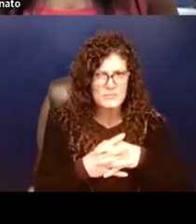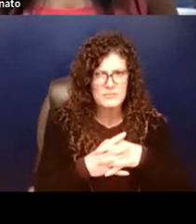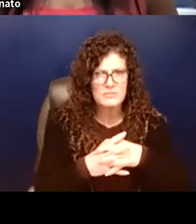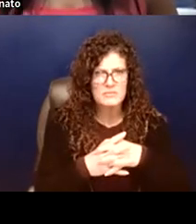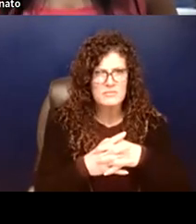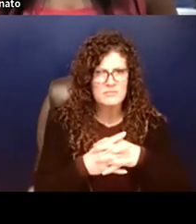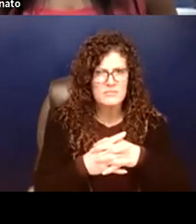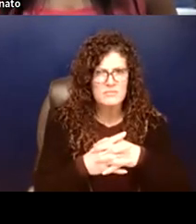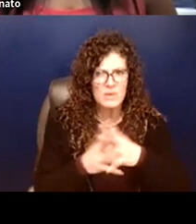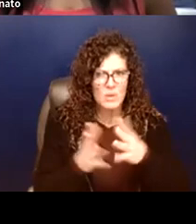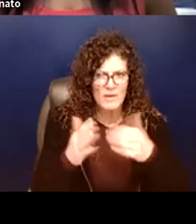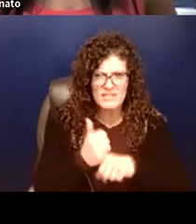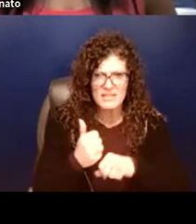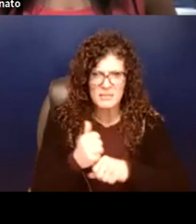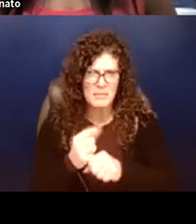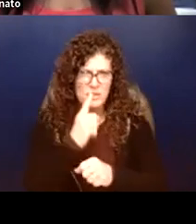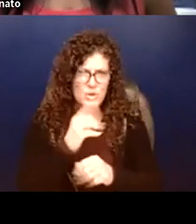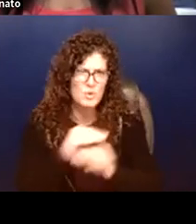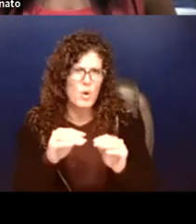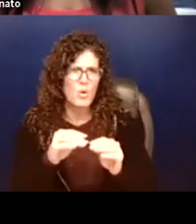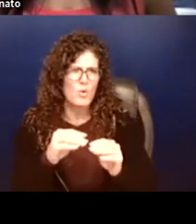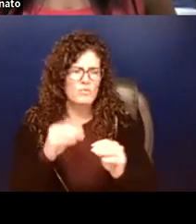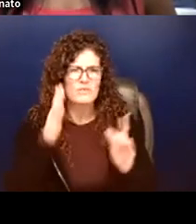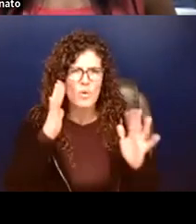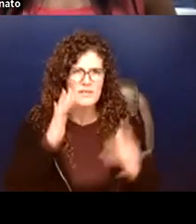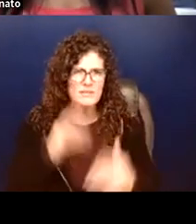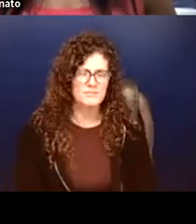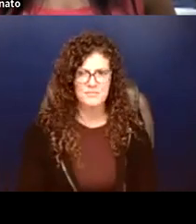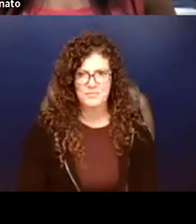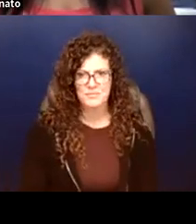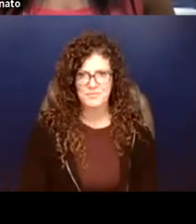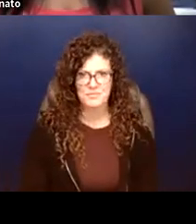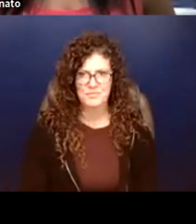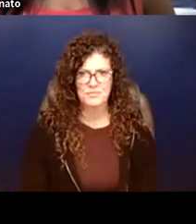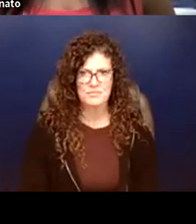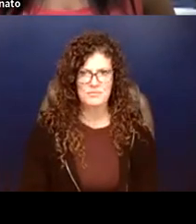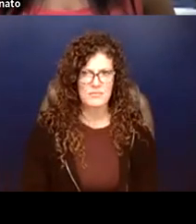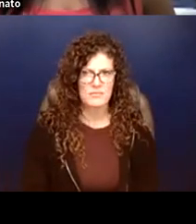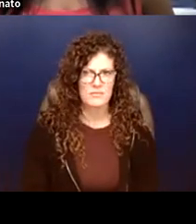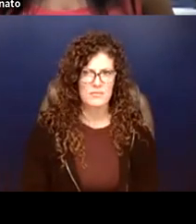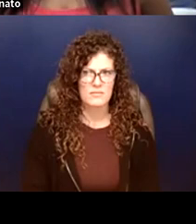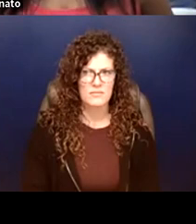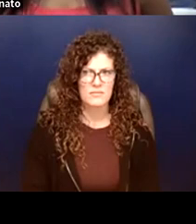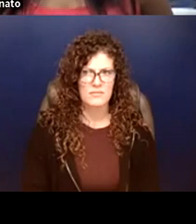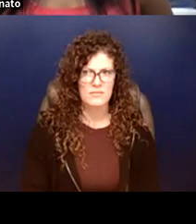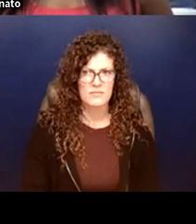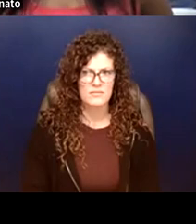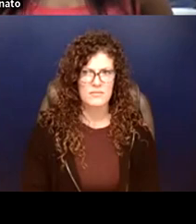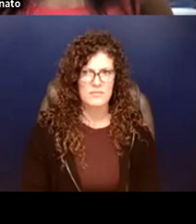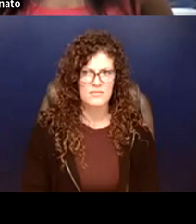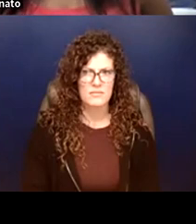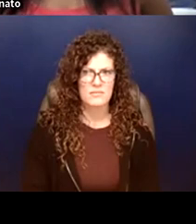or their setting to make sure there's no additional noise, we appreciate that. Thank you so much. Our next